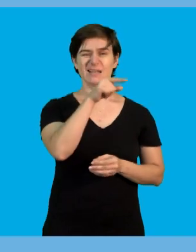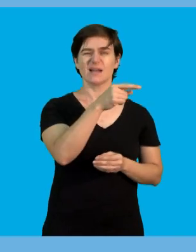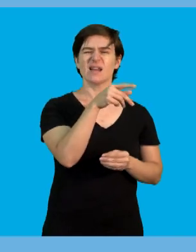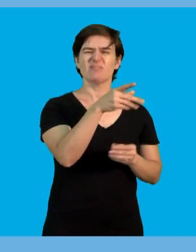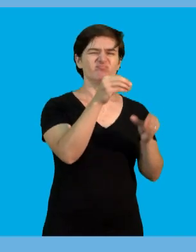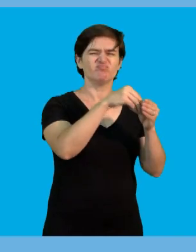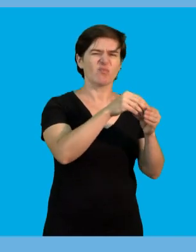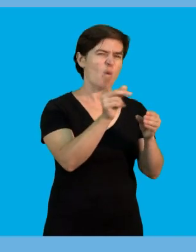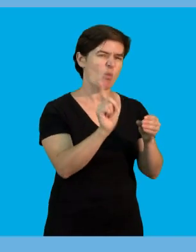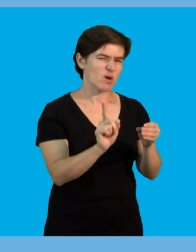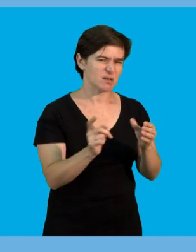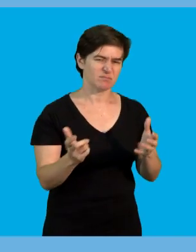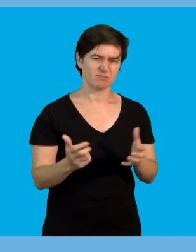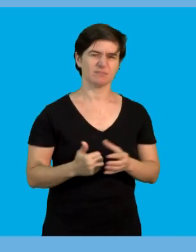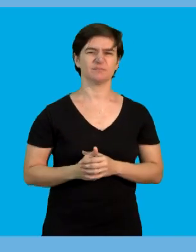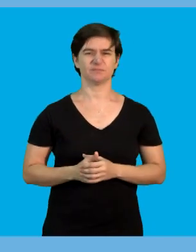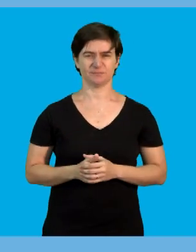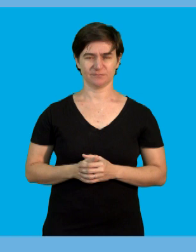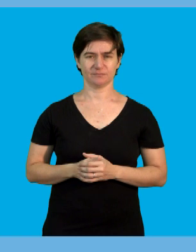just contains